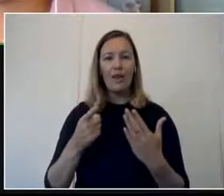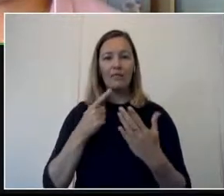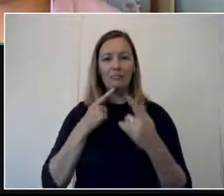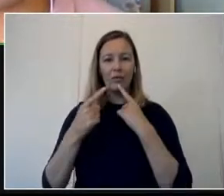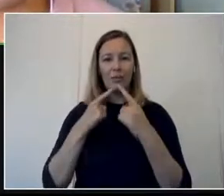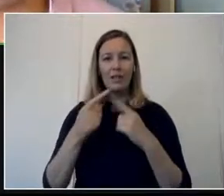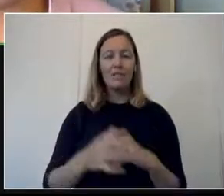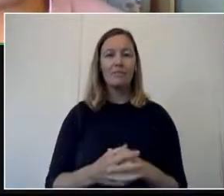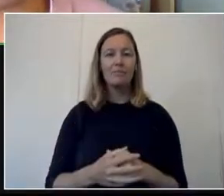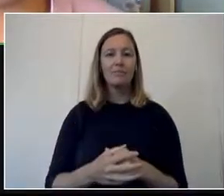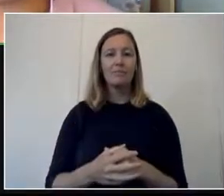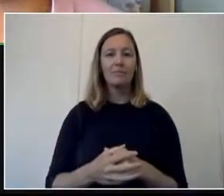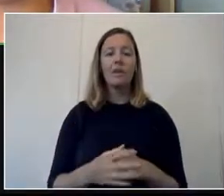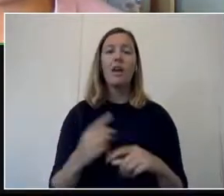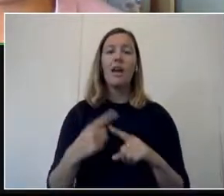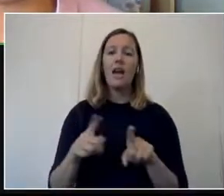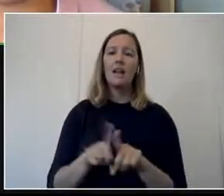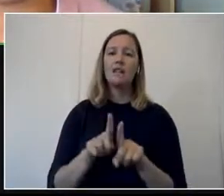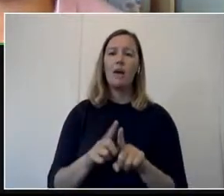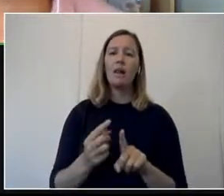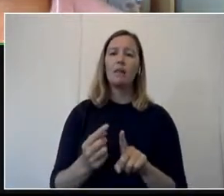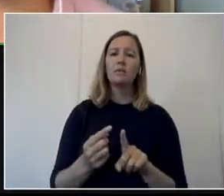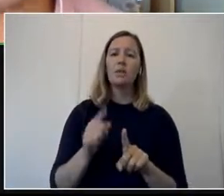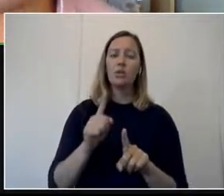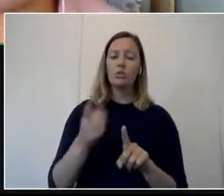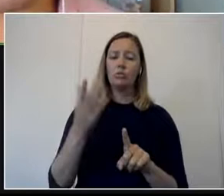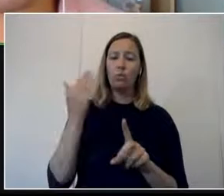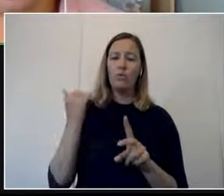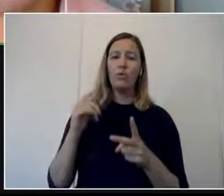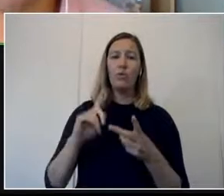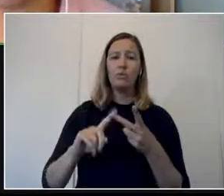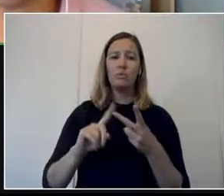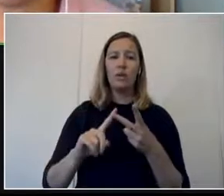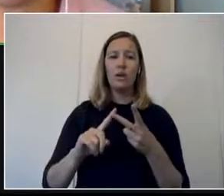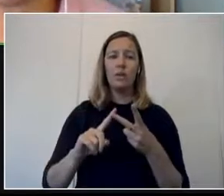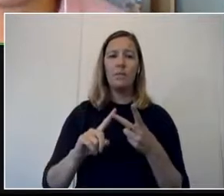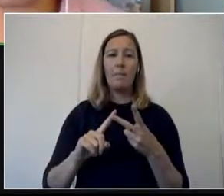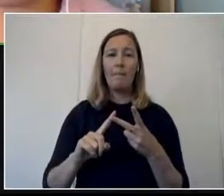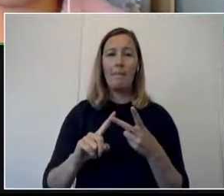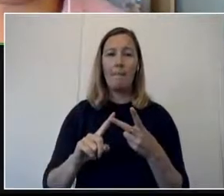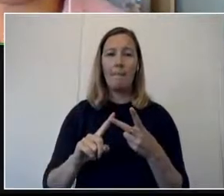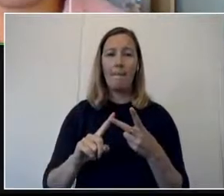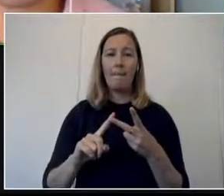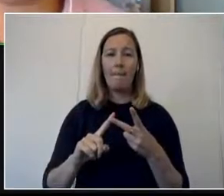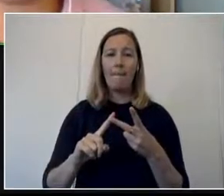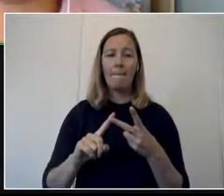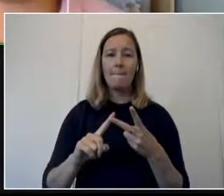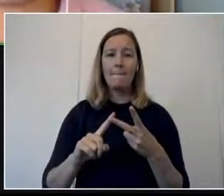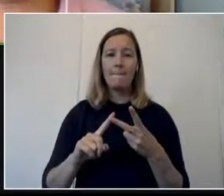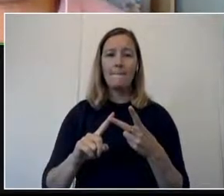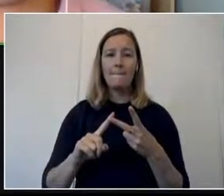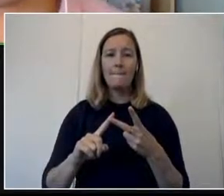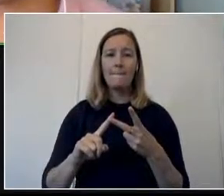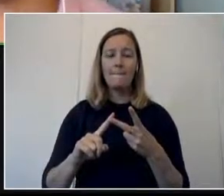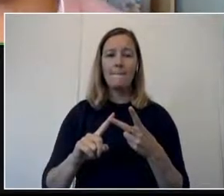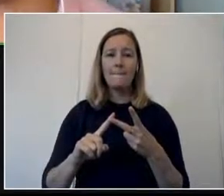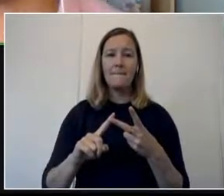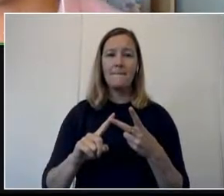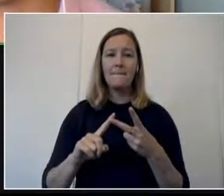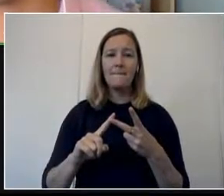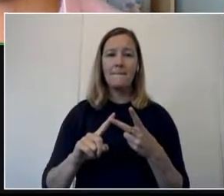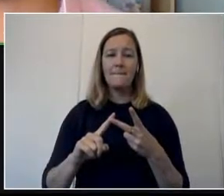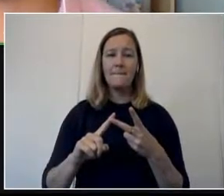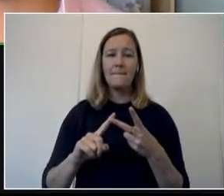also touching back on one of your earlier points around the boosted sample of Pasifika people, I think we've seen a lot